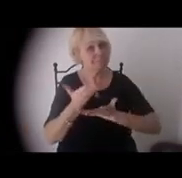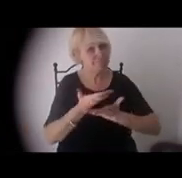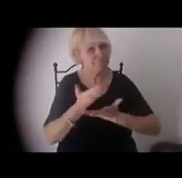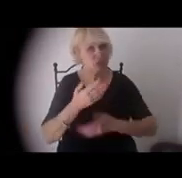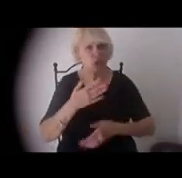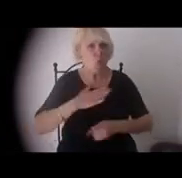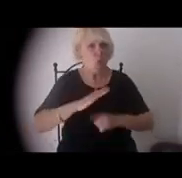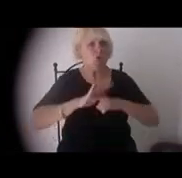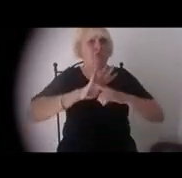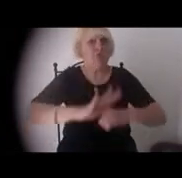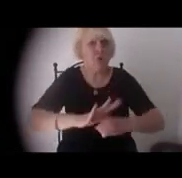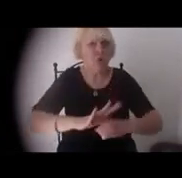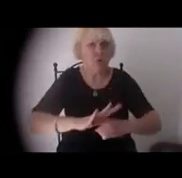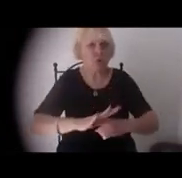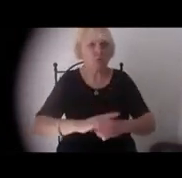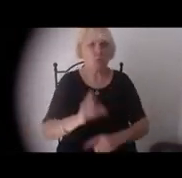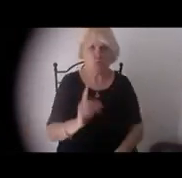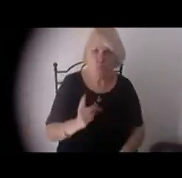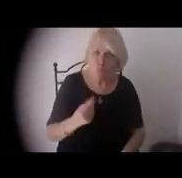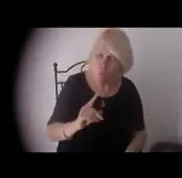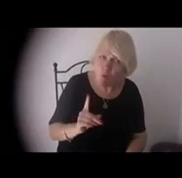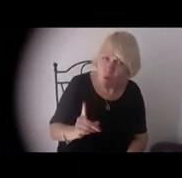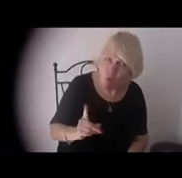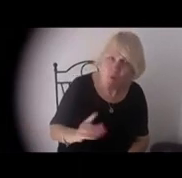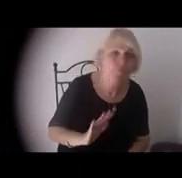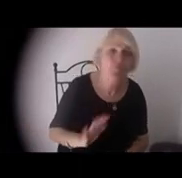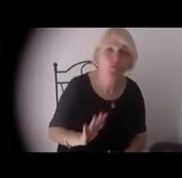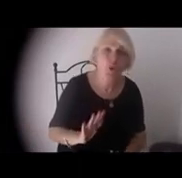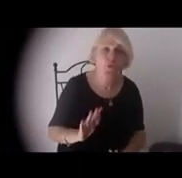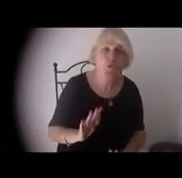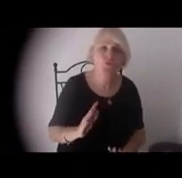And I think also